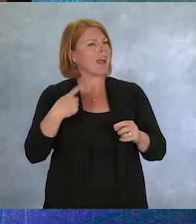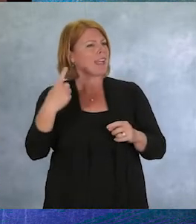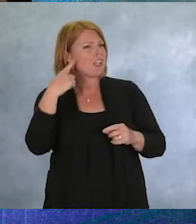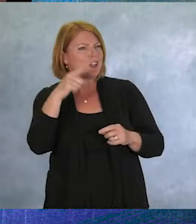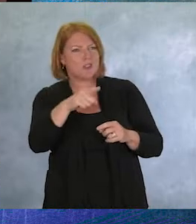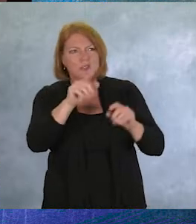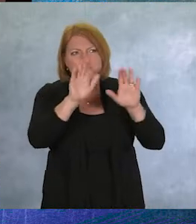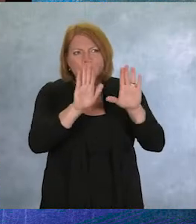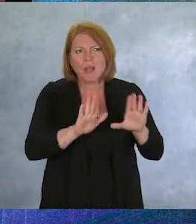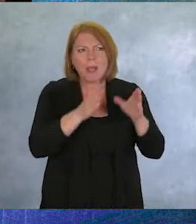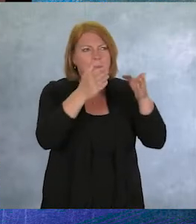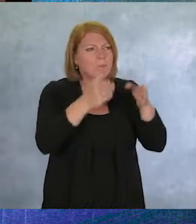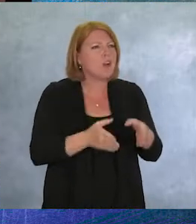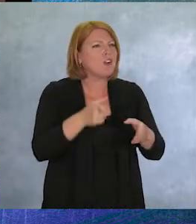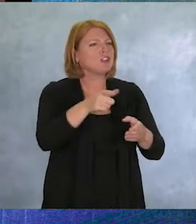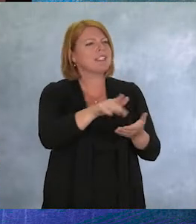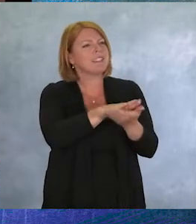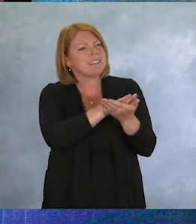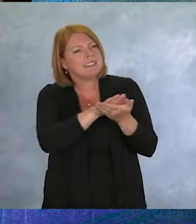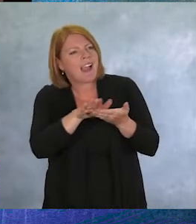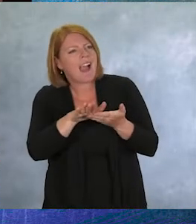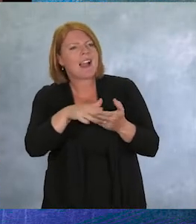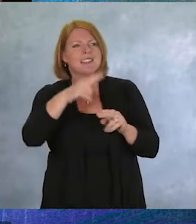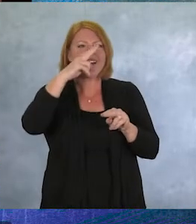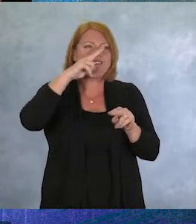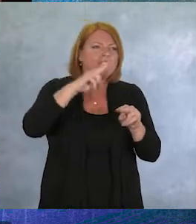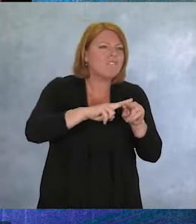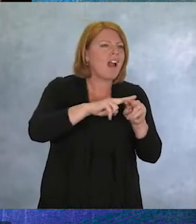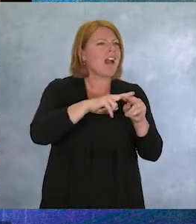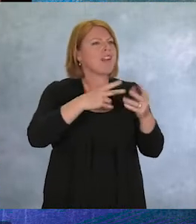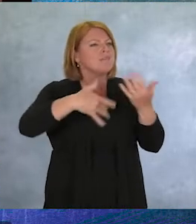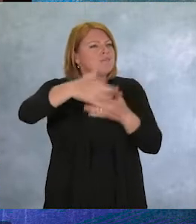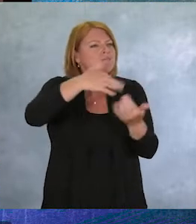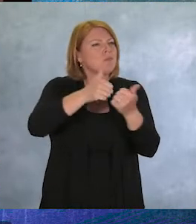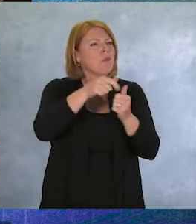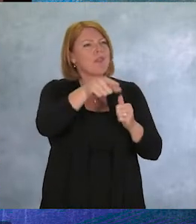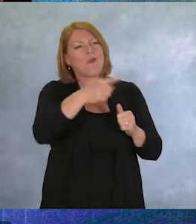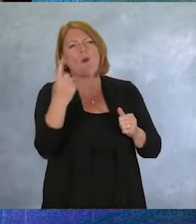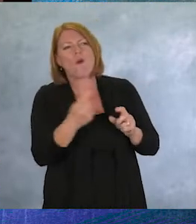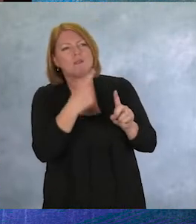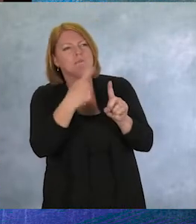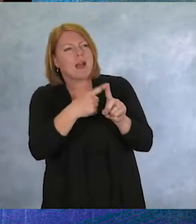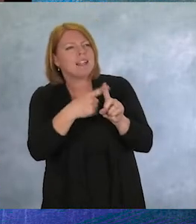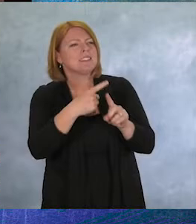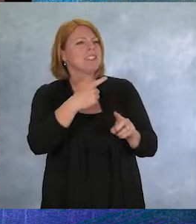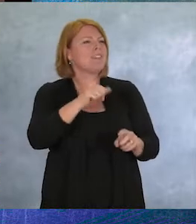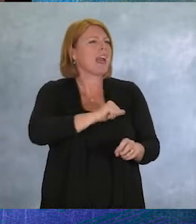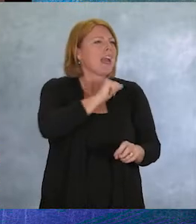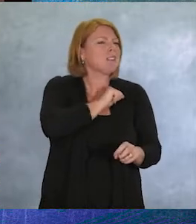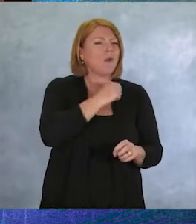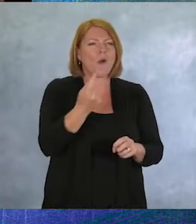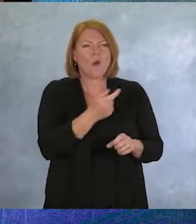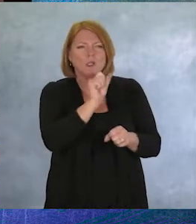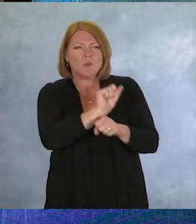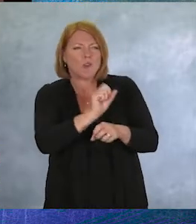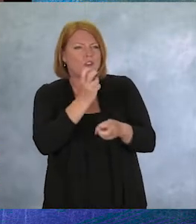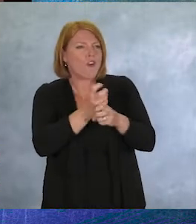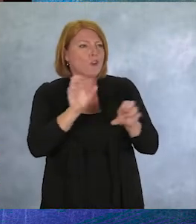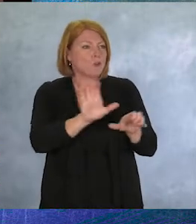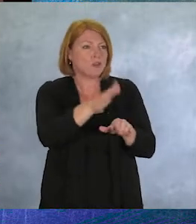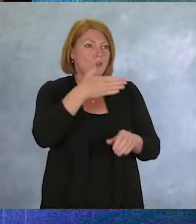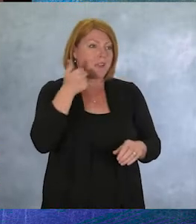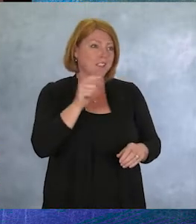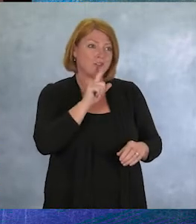good person. You're kind. You're fun to be around. You have a positive attitude, and you always try to do your best. And quite